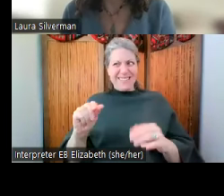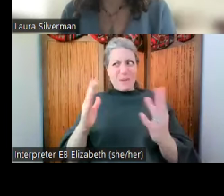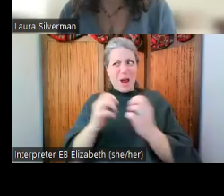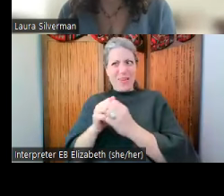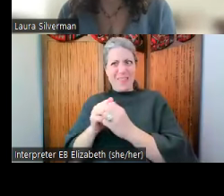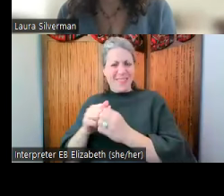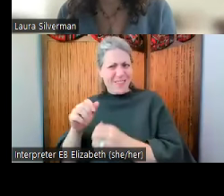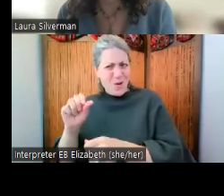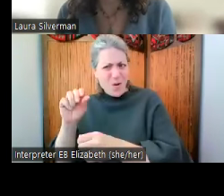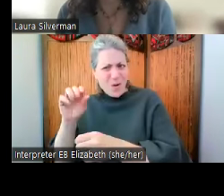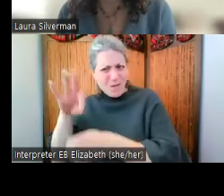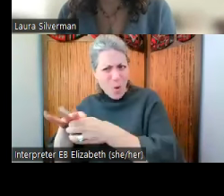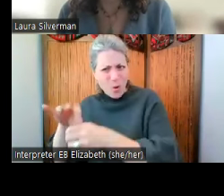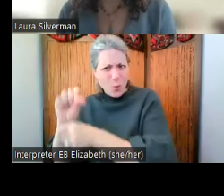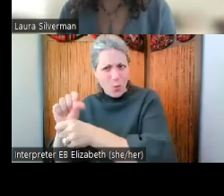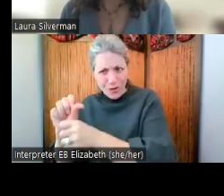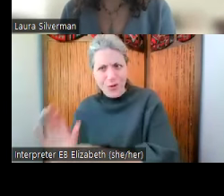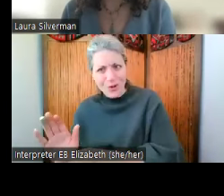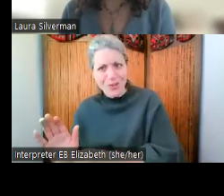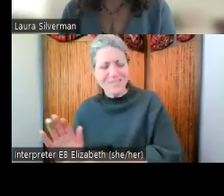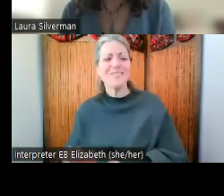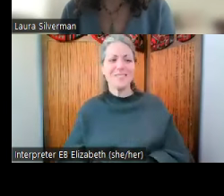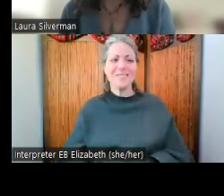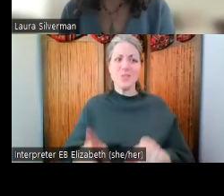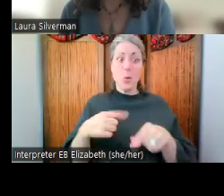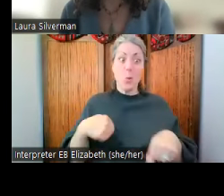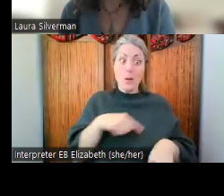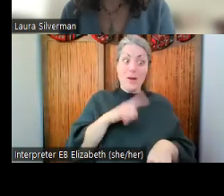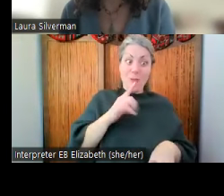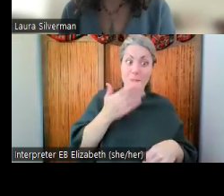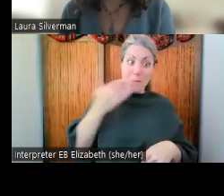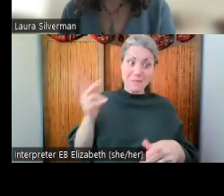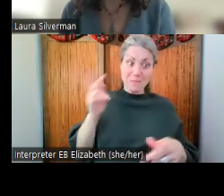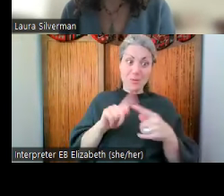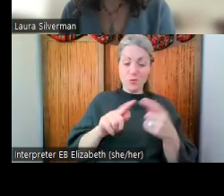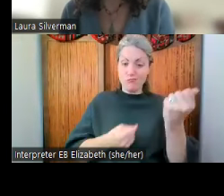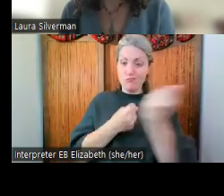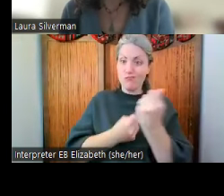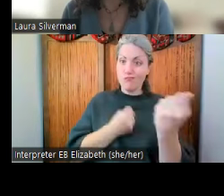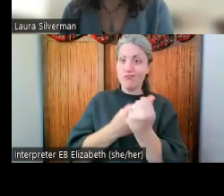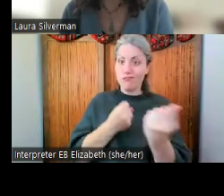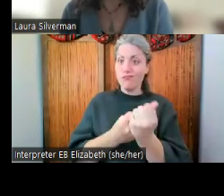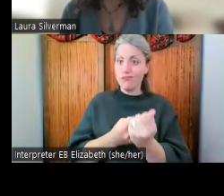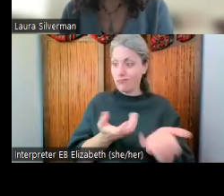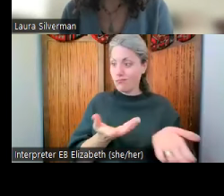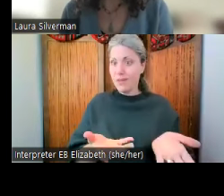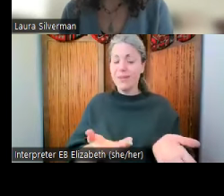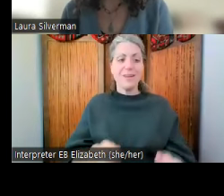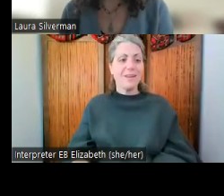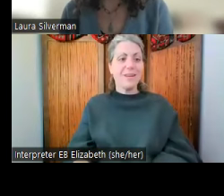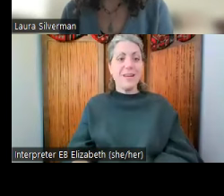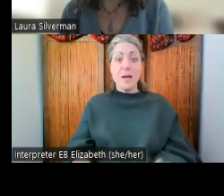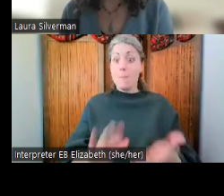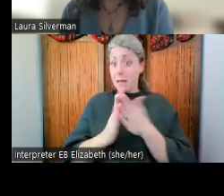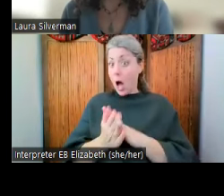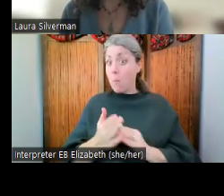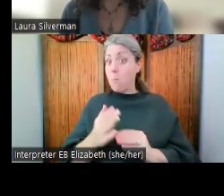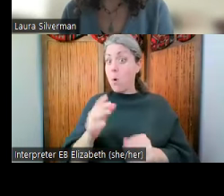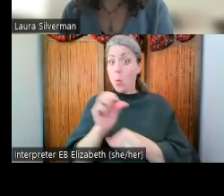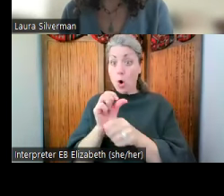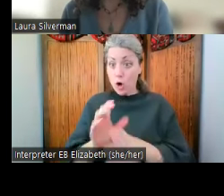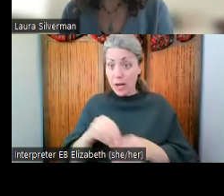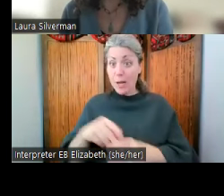elections and in polling places to allow for accessibility. So considering becoming a polling worker is something that we could do.